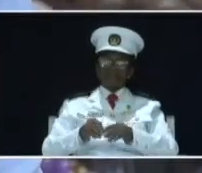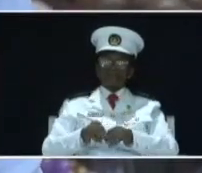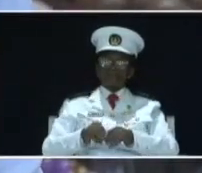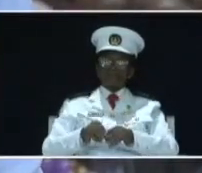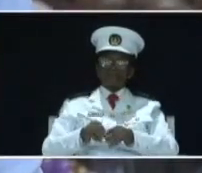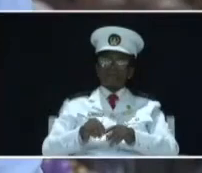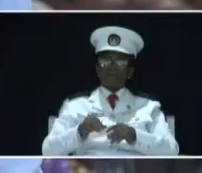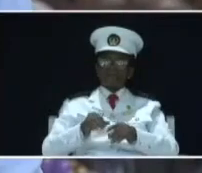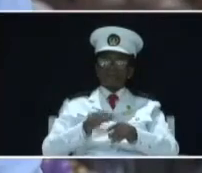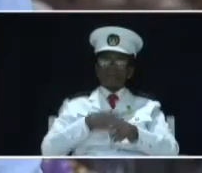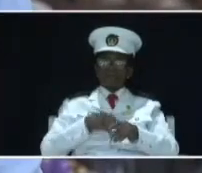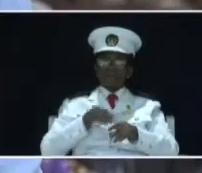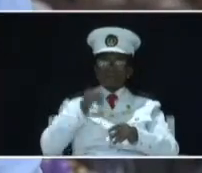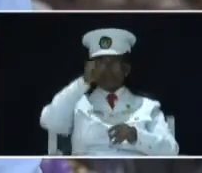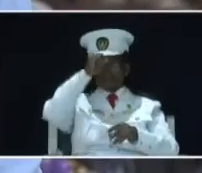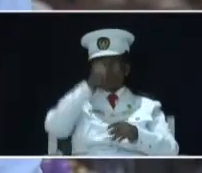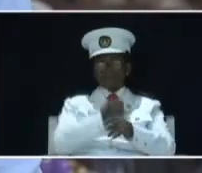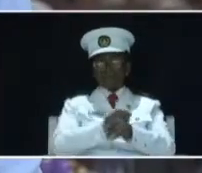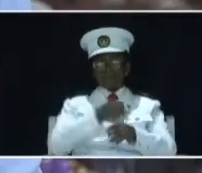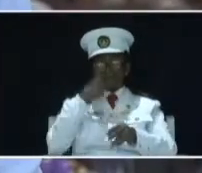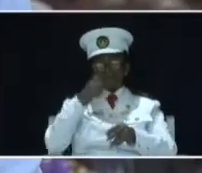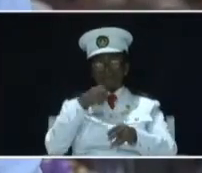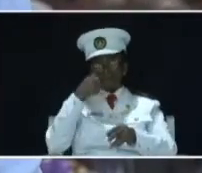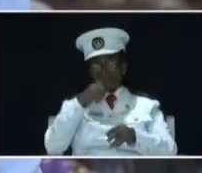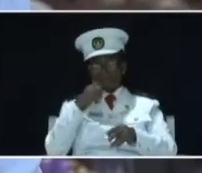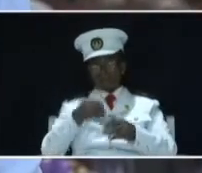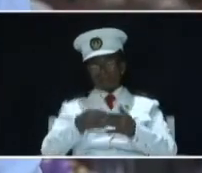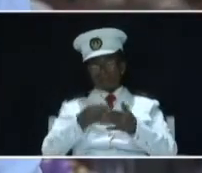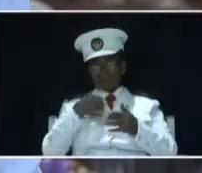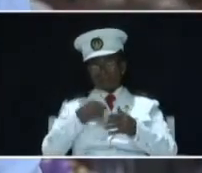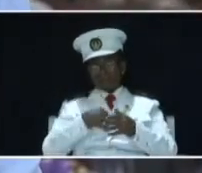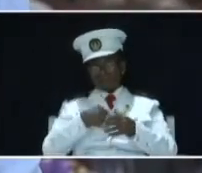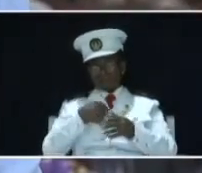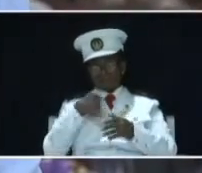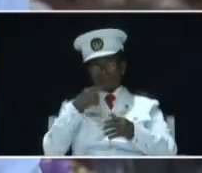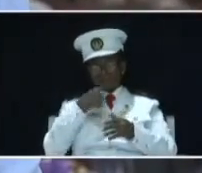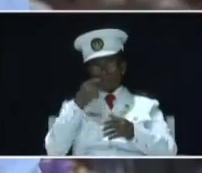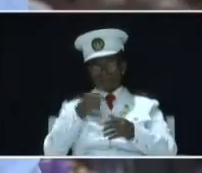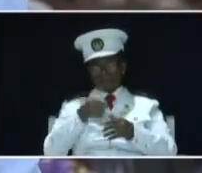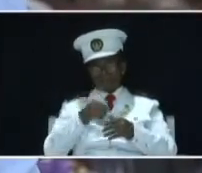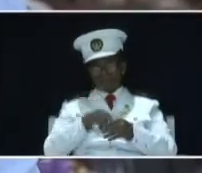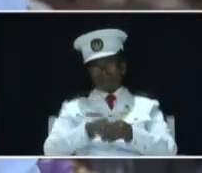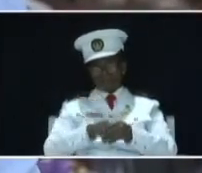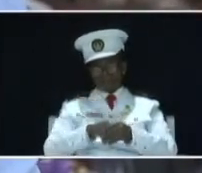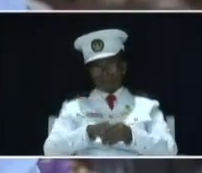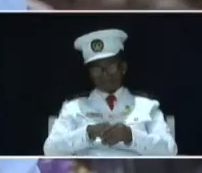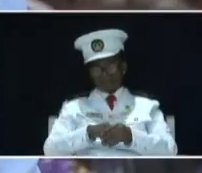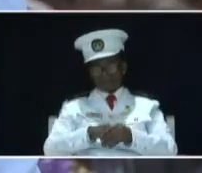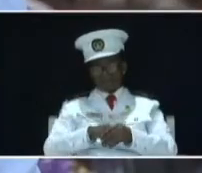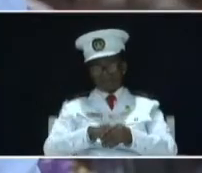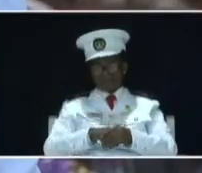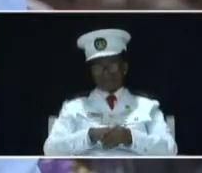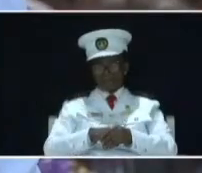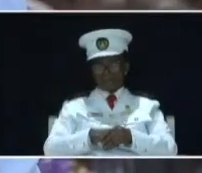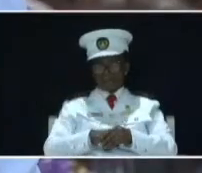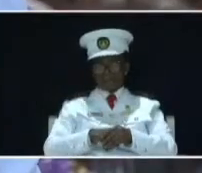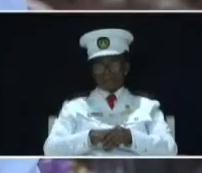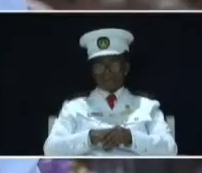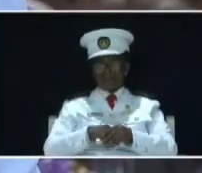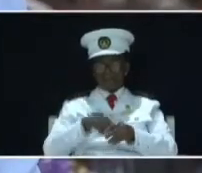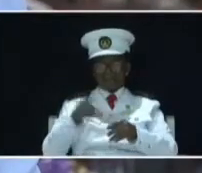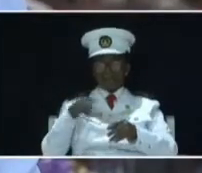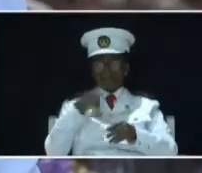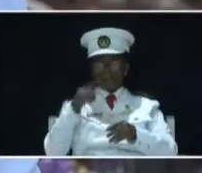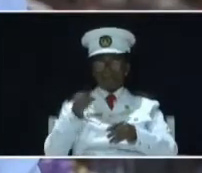My son who spoke before me, he said that you must obey, you must agree with